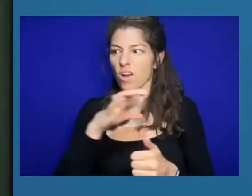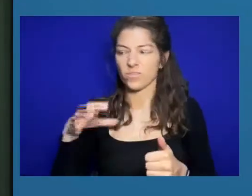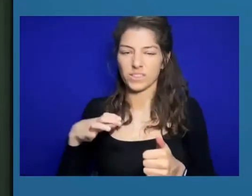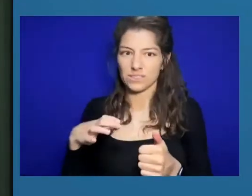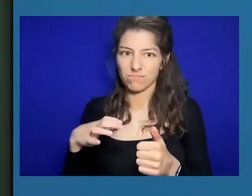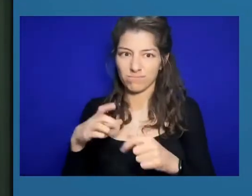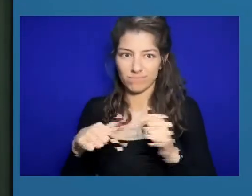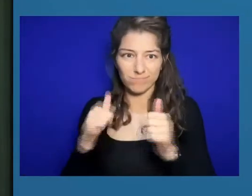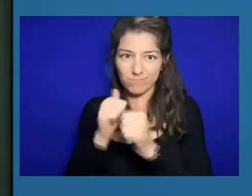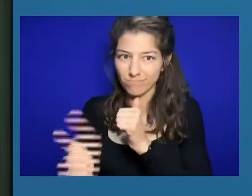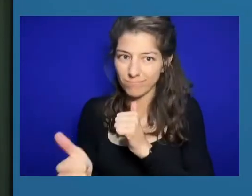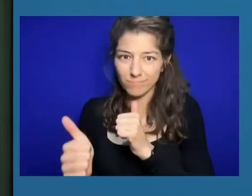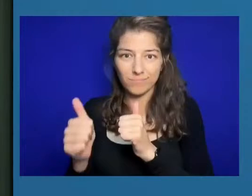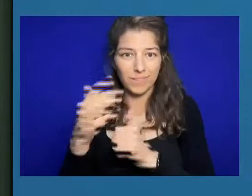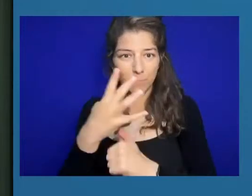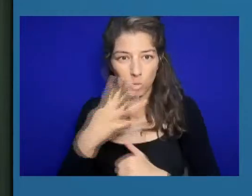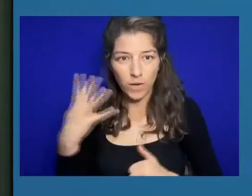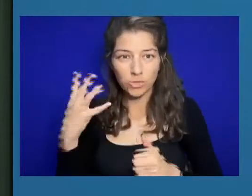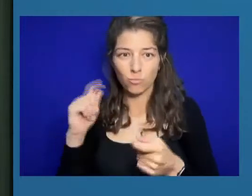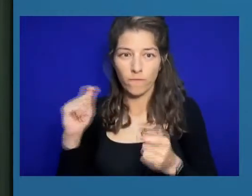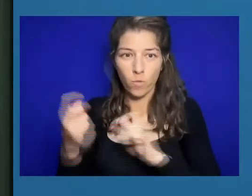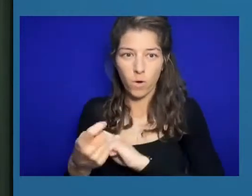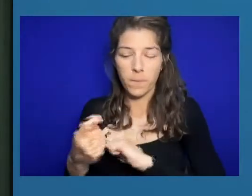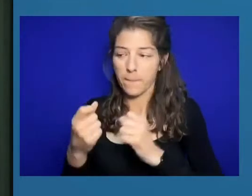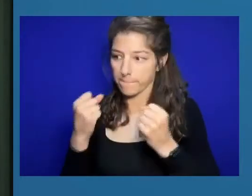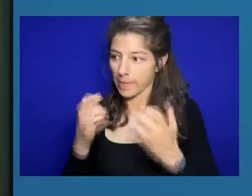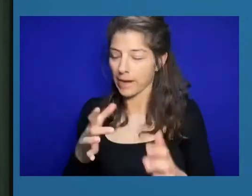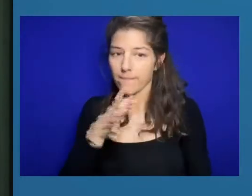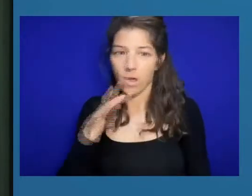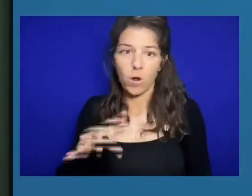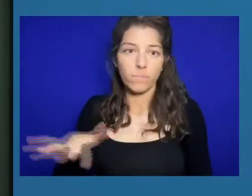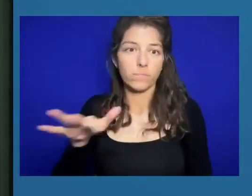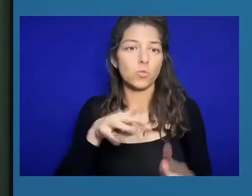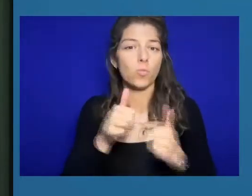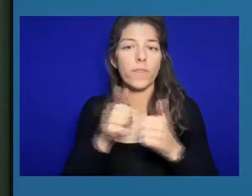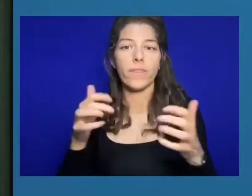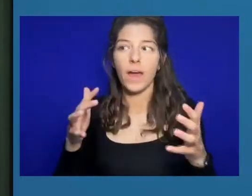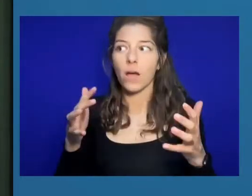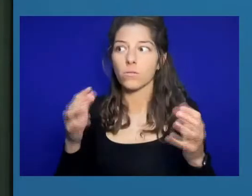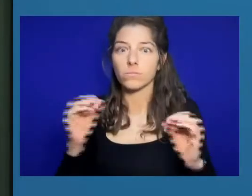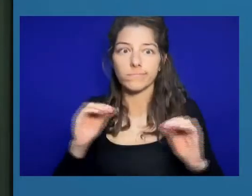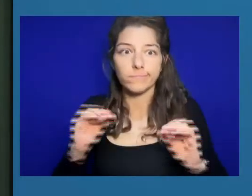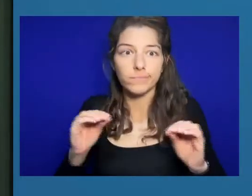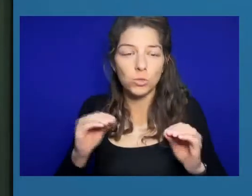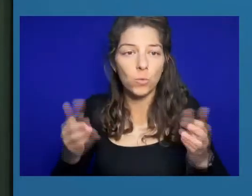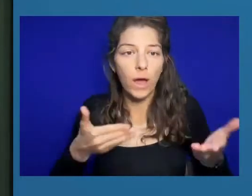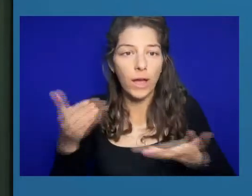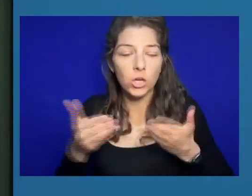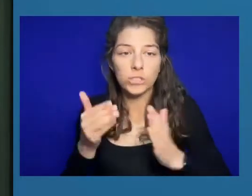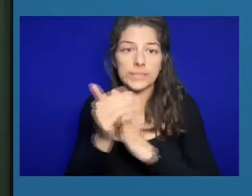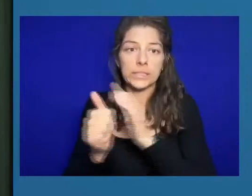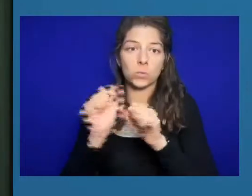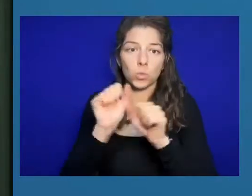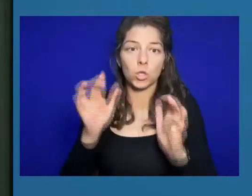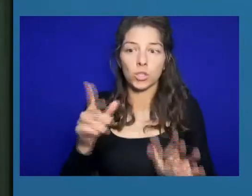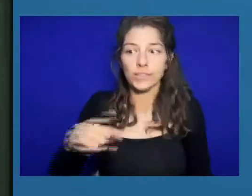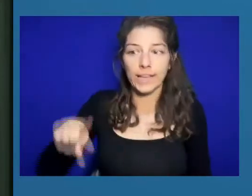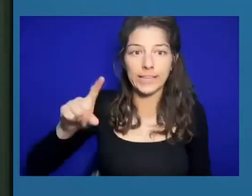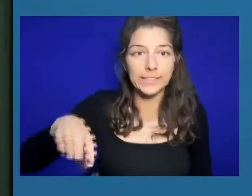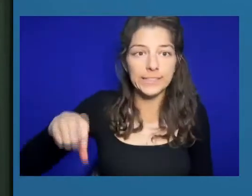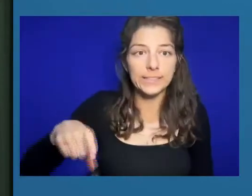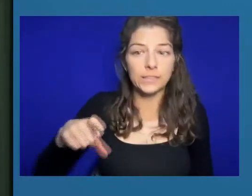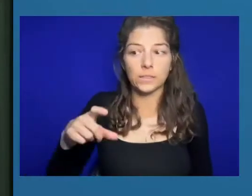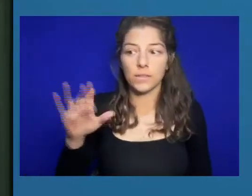pass meaningful immigration reform has left many farms without a viable way to hire the skilled workers they need, putting